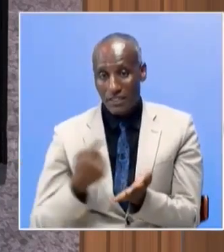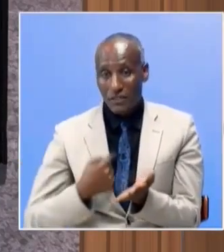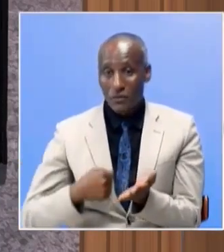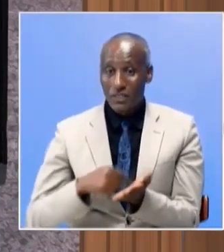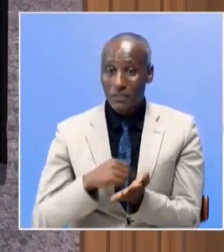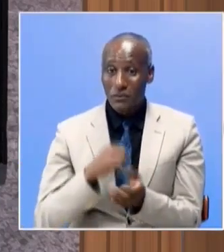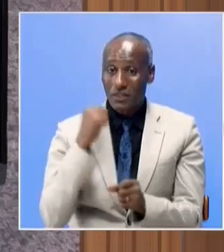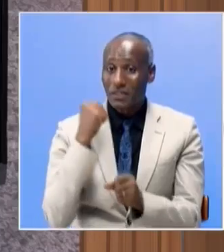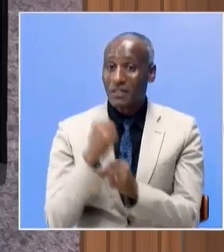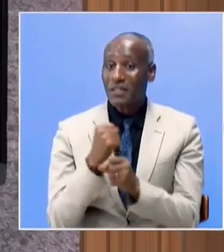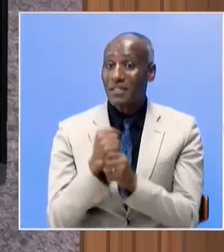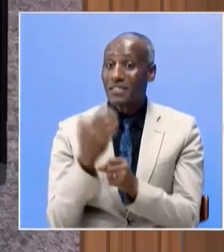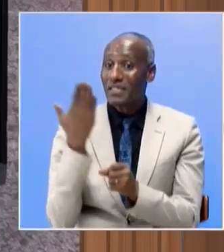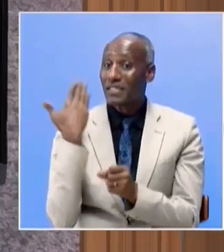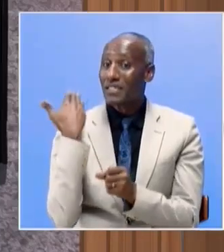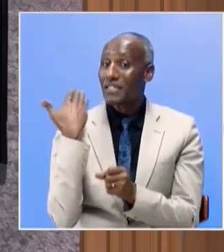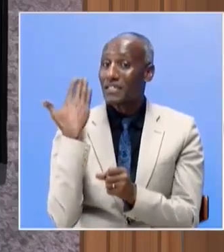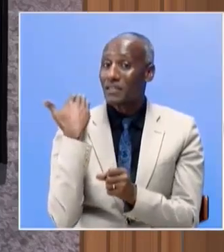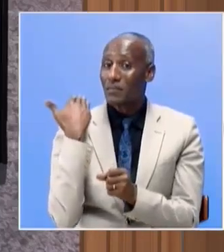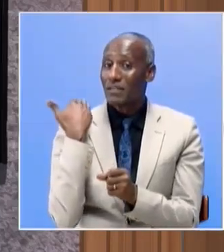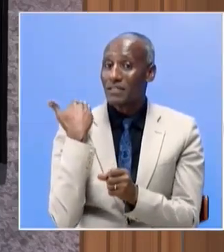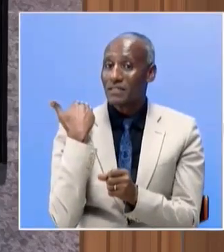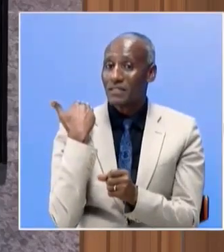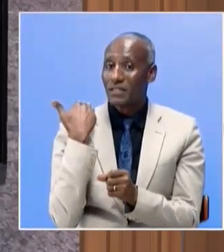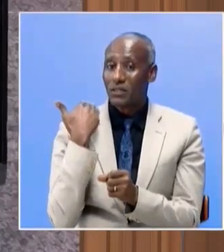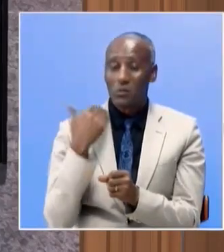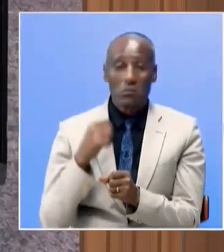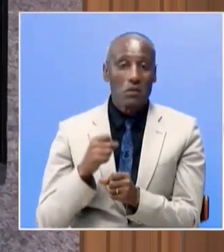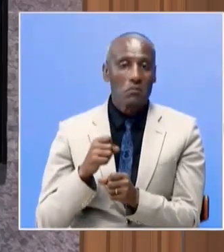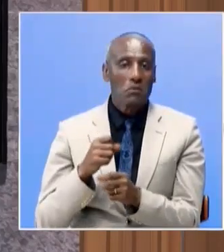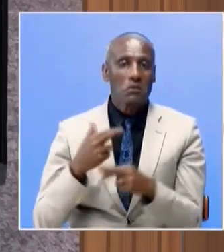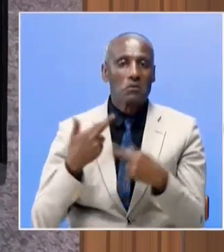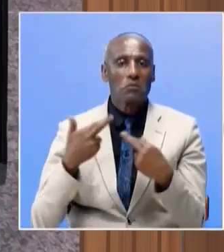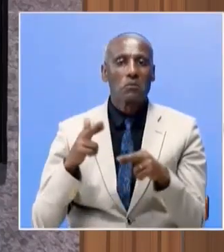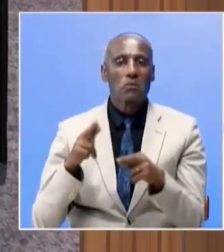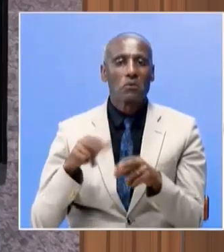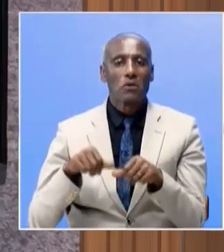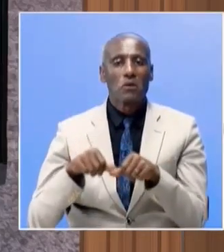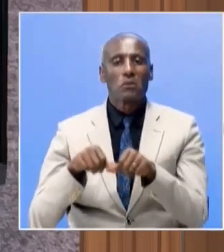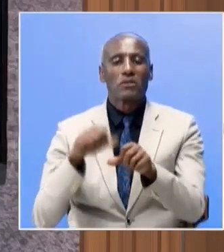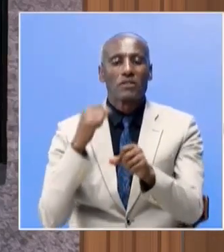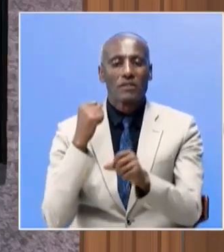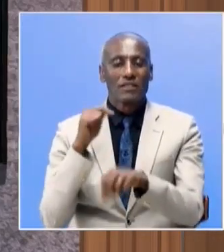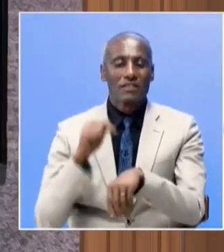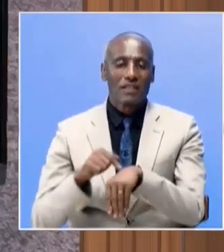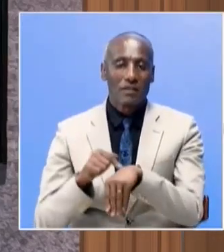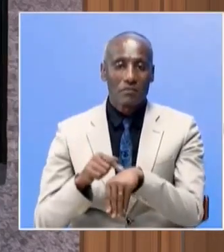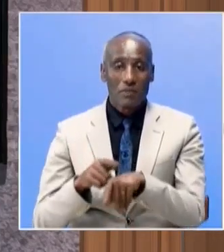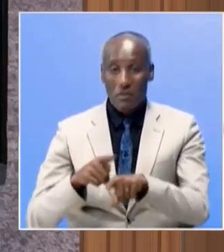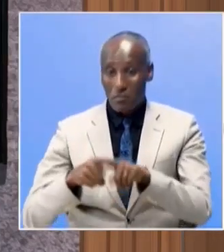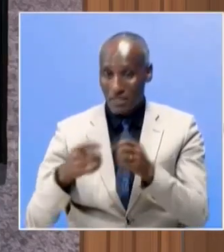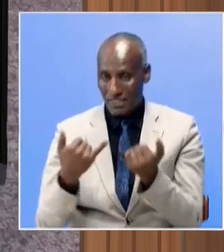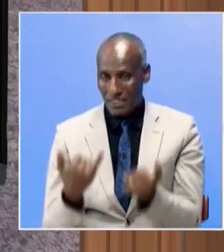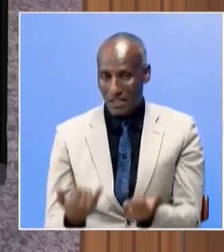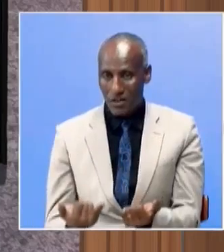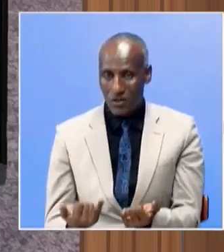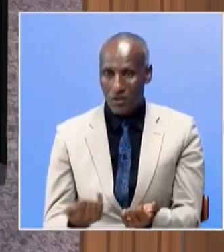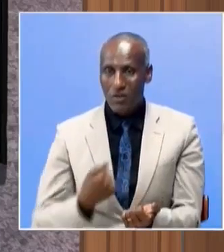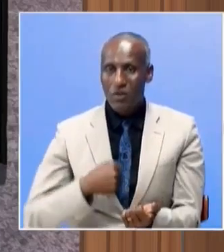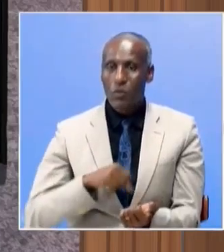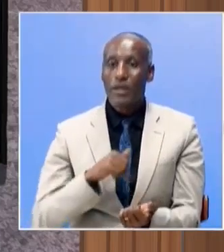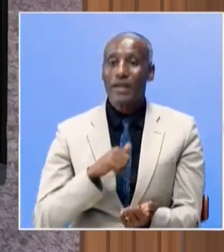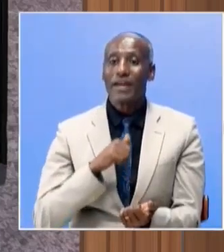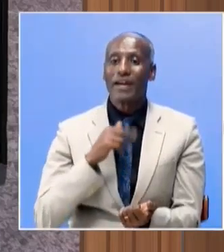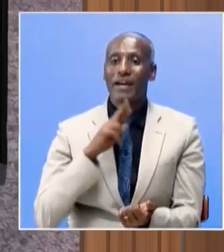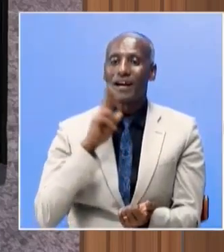did in the past, maybe for a regular time. But now we are not in it. We are